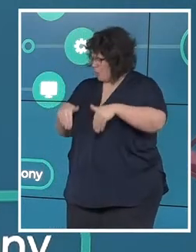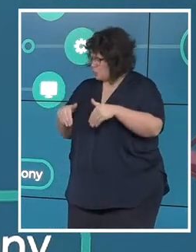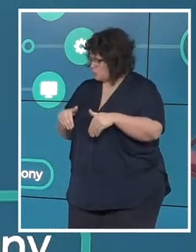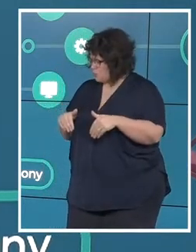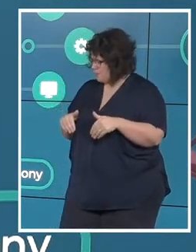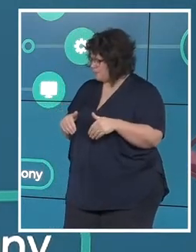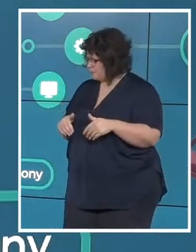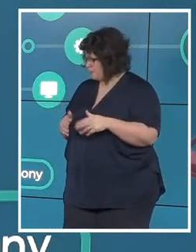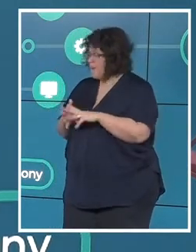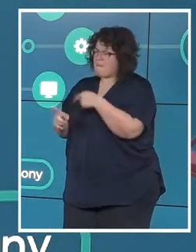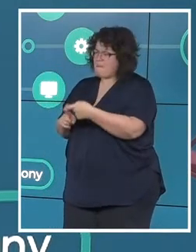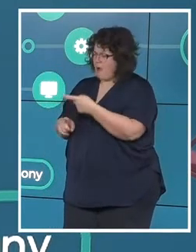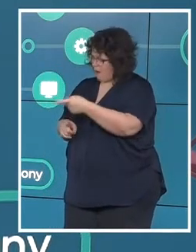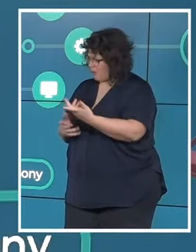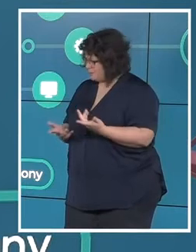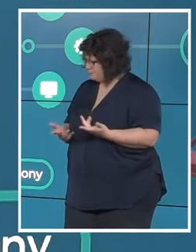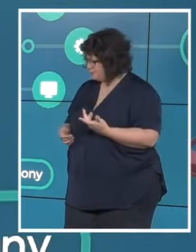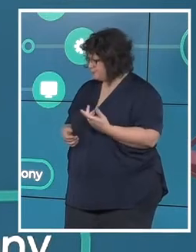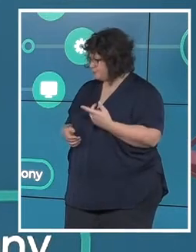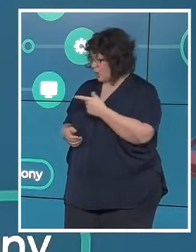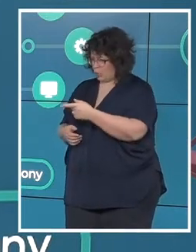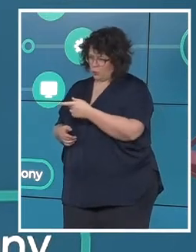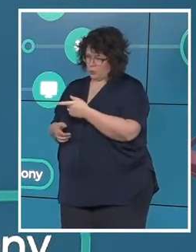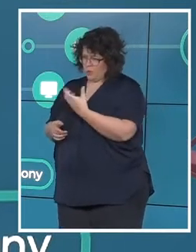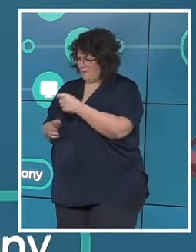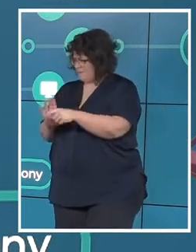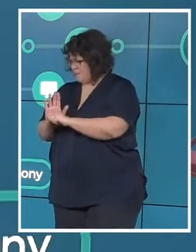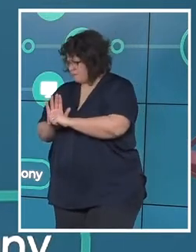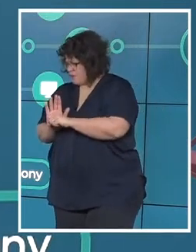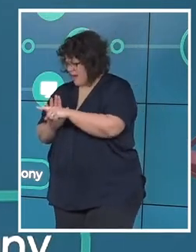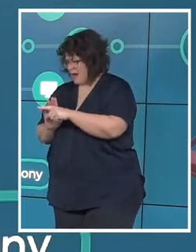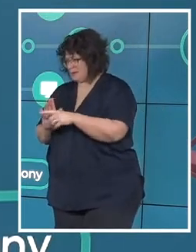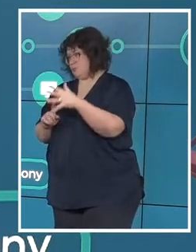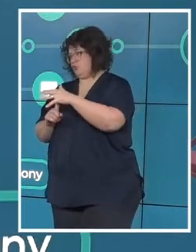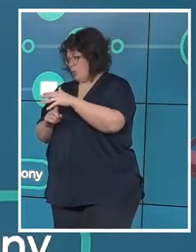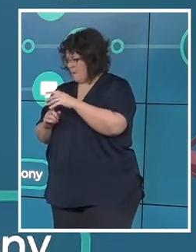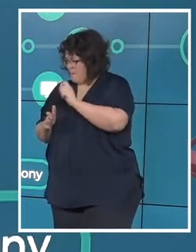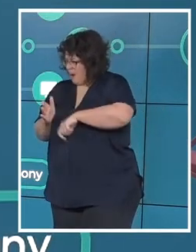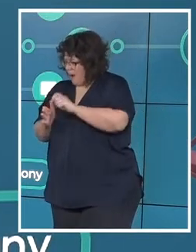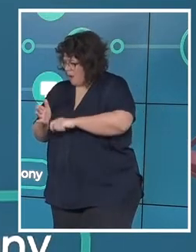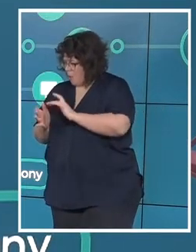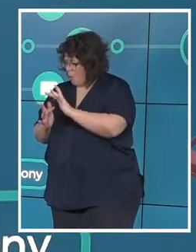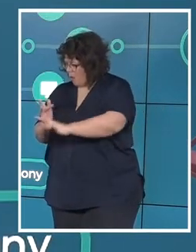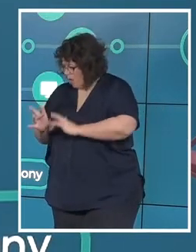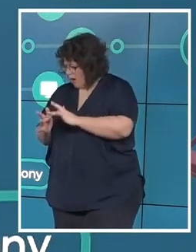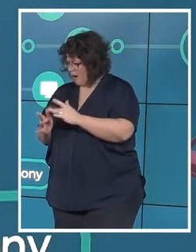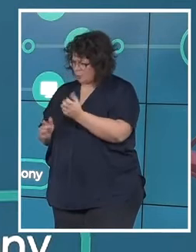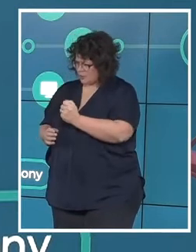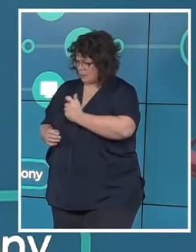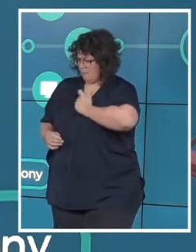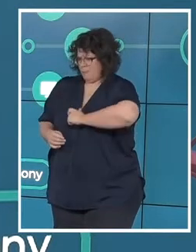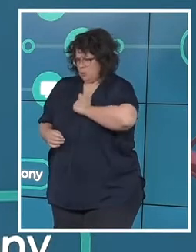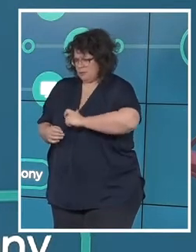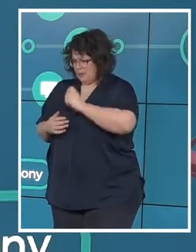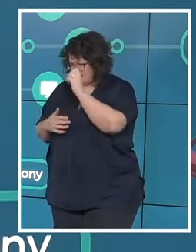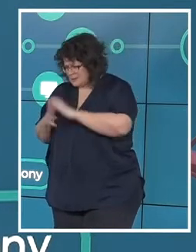top buyer online, you get a very personalized experience. But then when you walk into the store, they don't know who you are. Now think about what